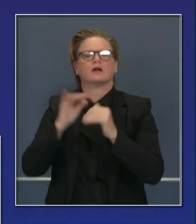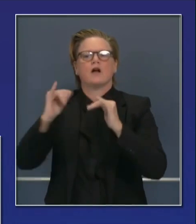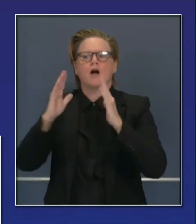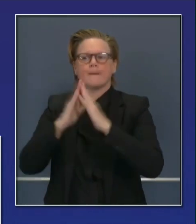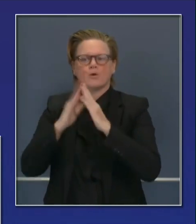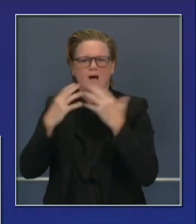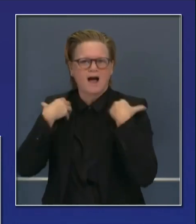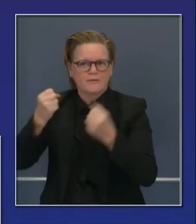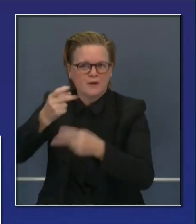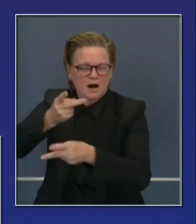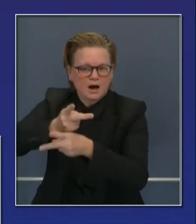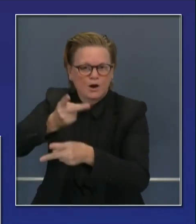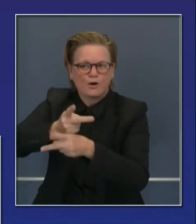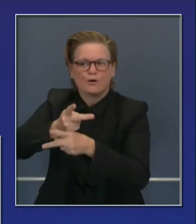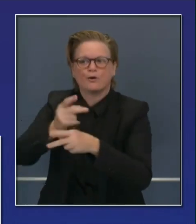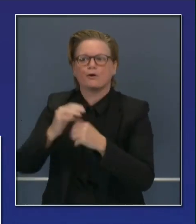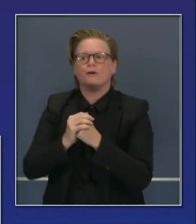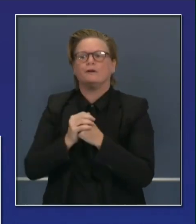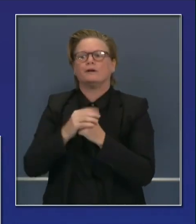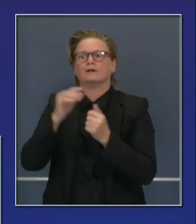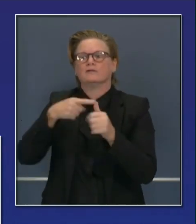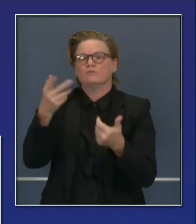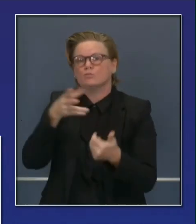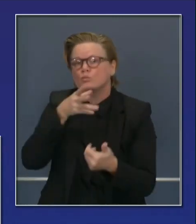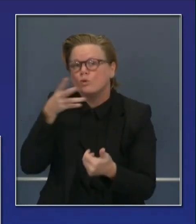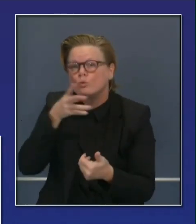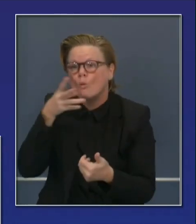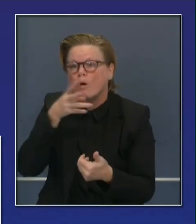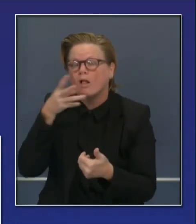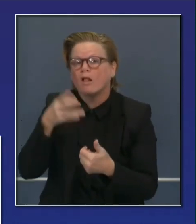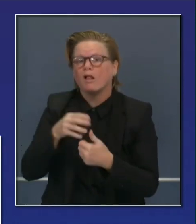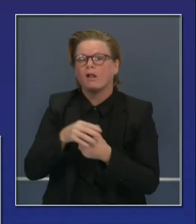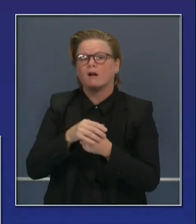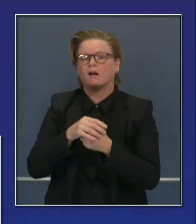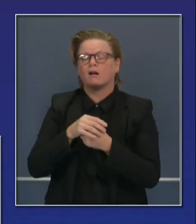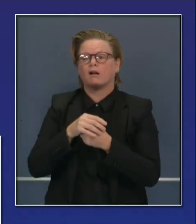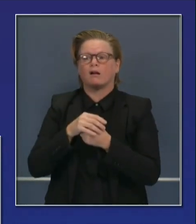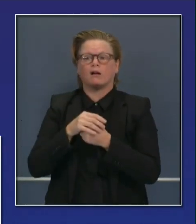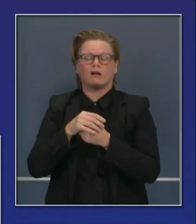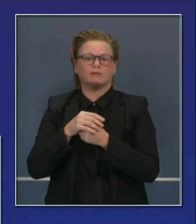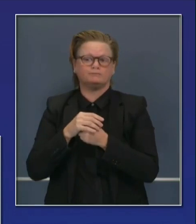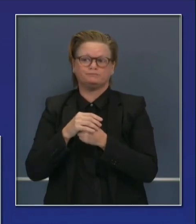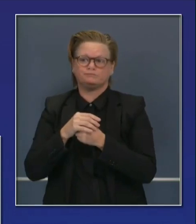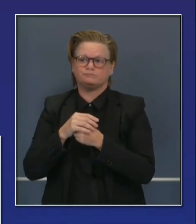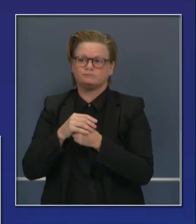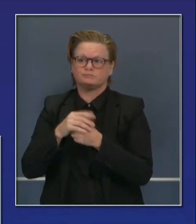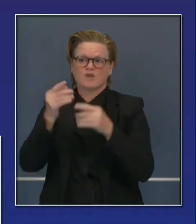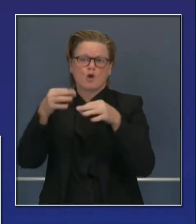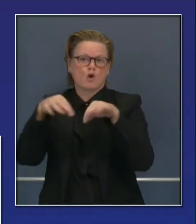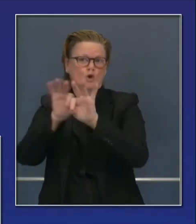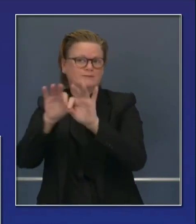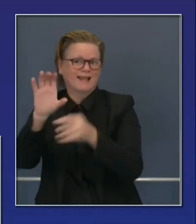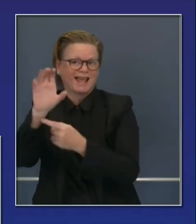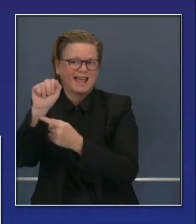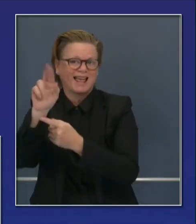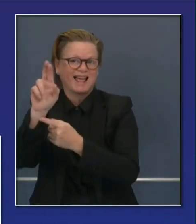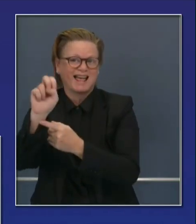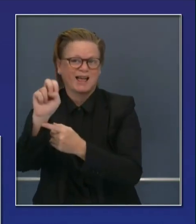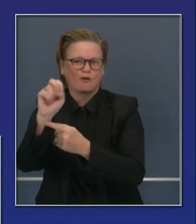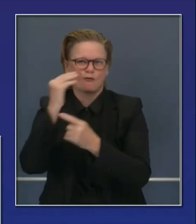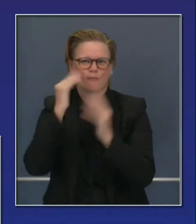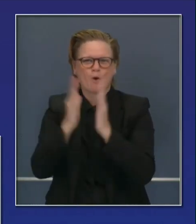rural health centers, correctional facilities, urgent care facilities. Tier 3, the 3 tiers in